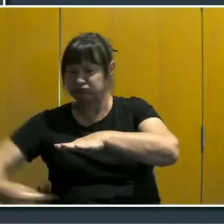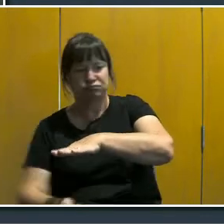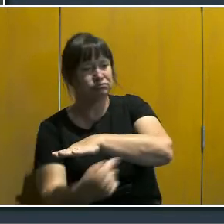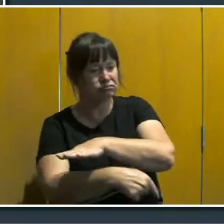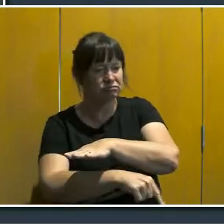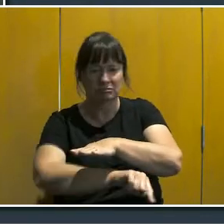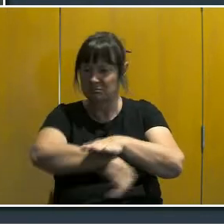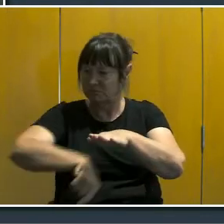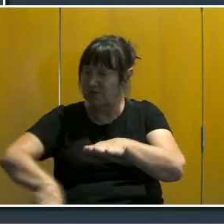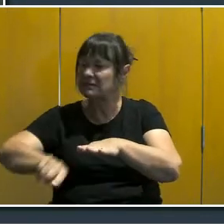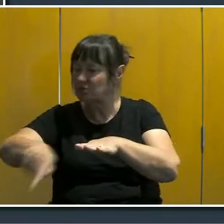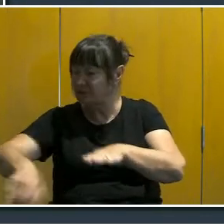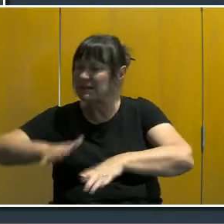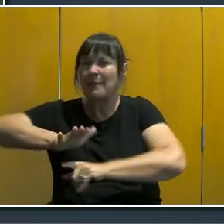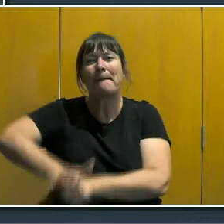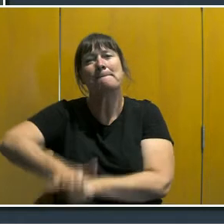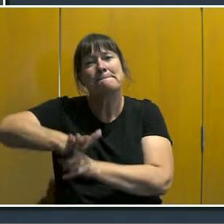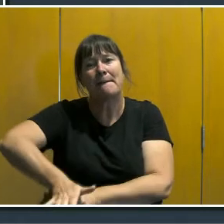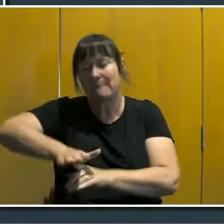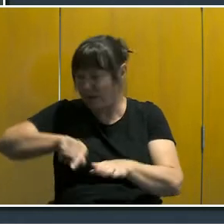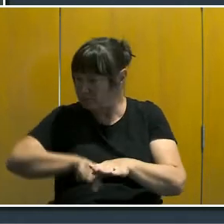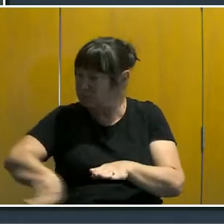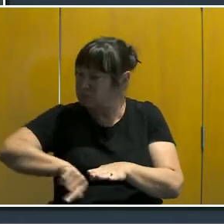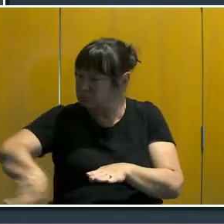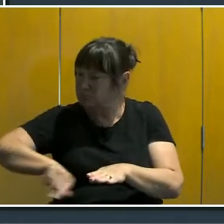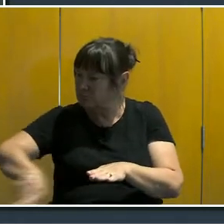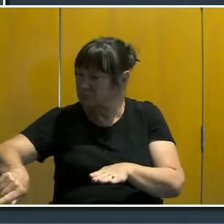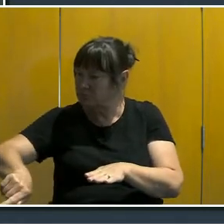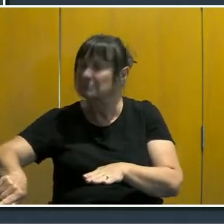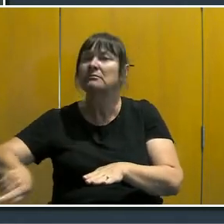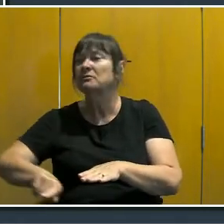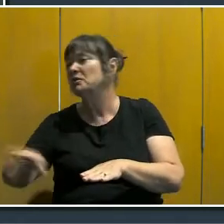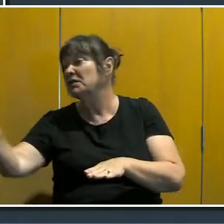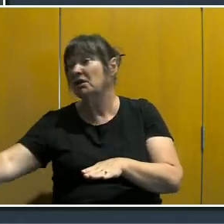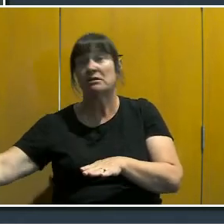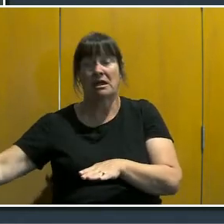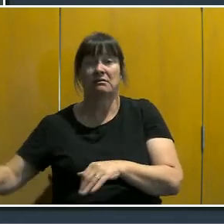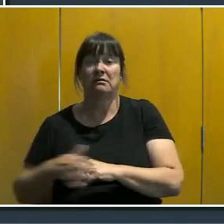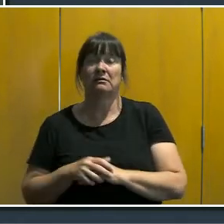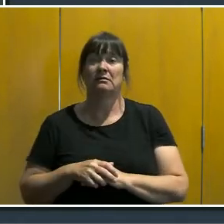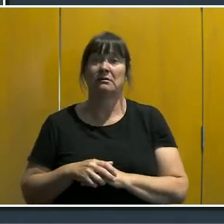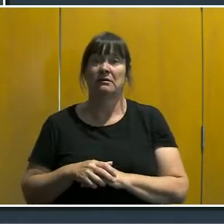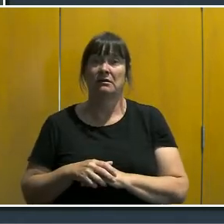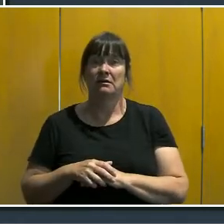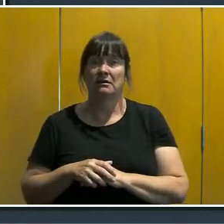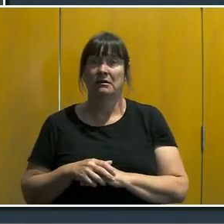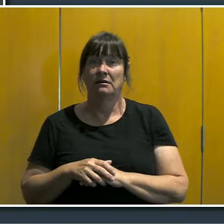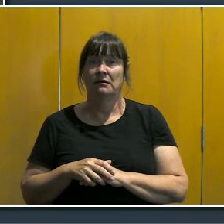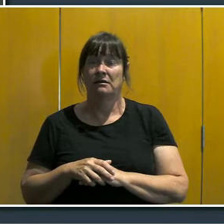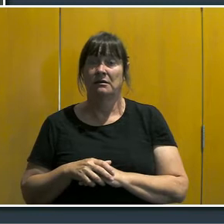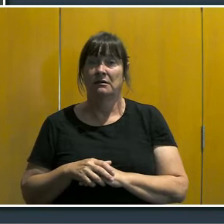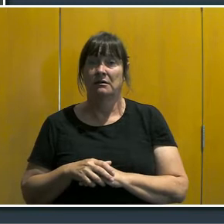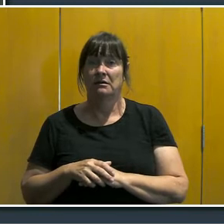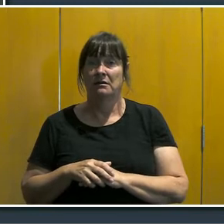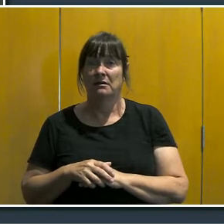the next chamber, before it becomes grey water. Now, that goes independently of whether